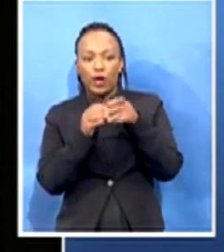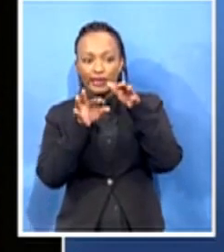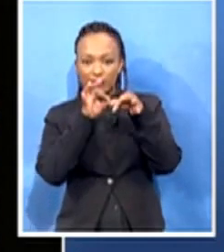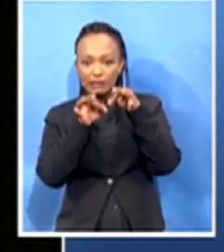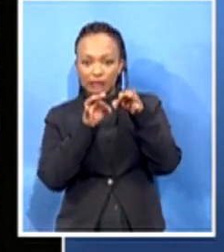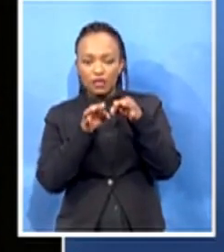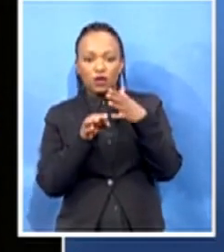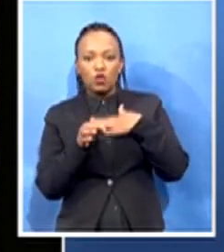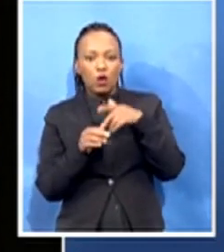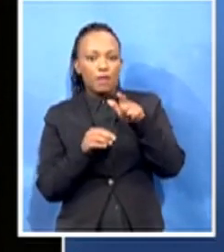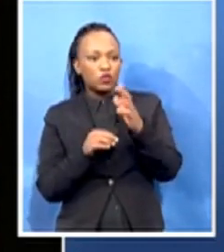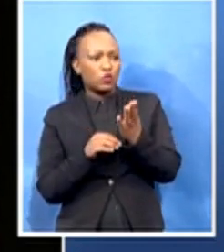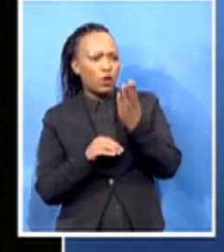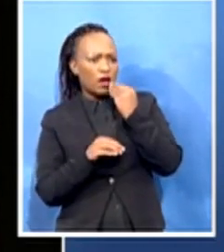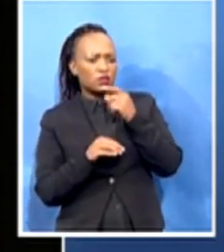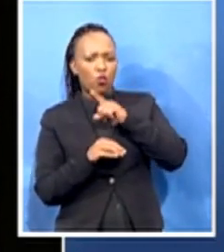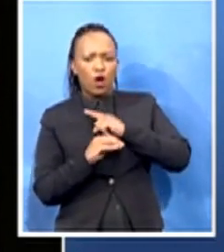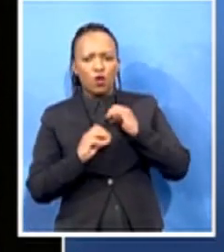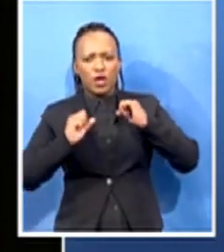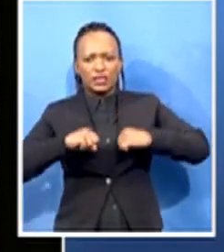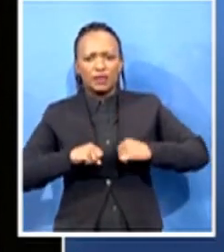accepted 5,000 and then